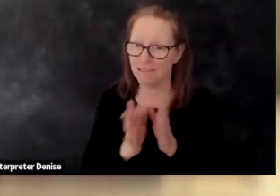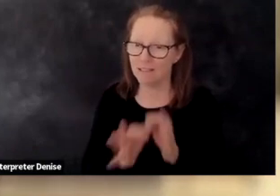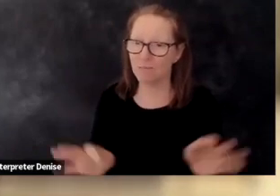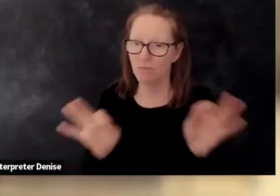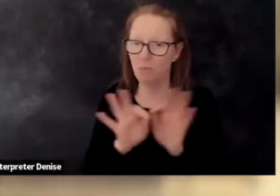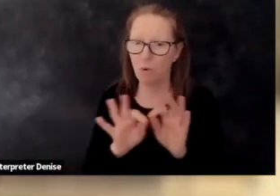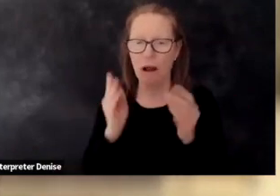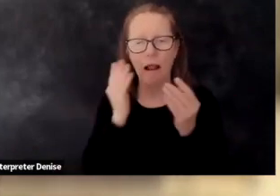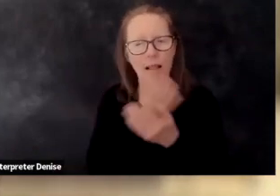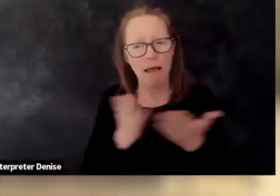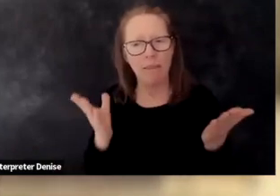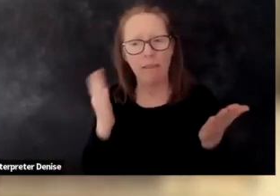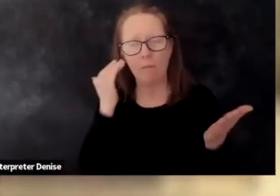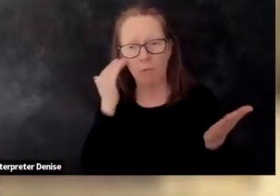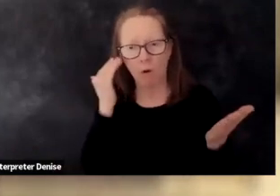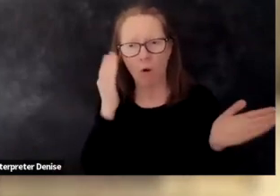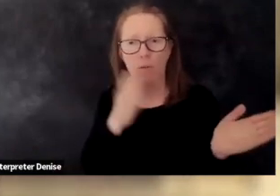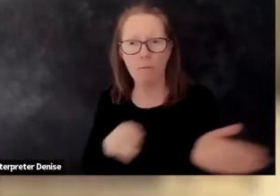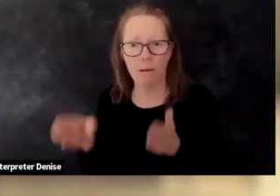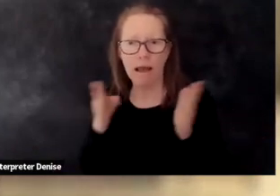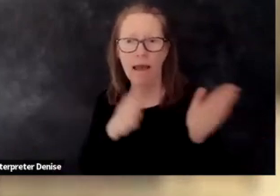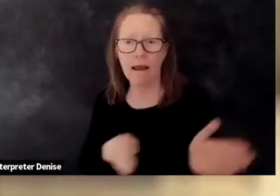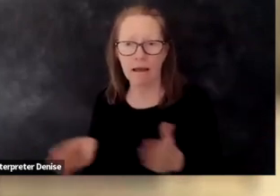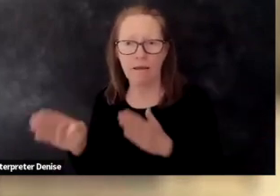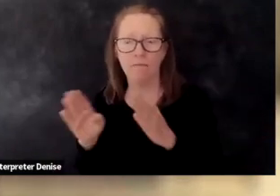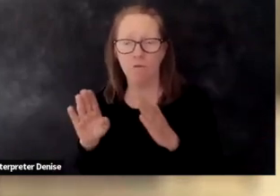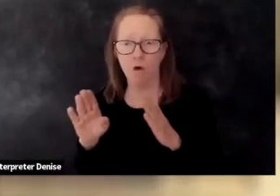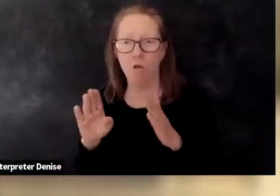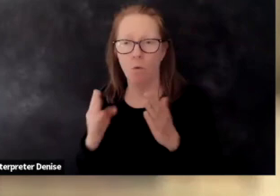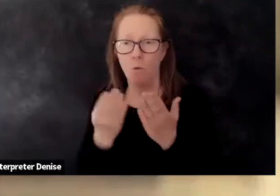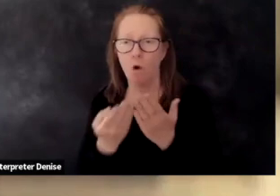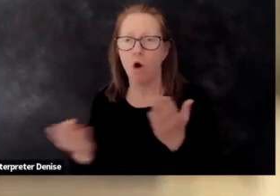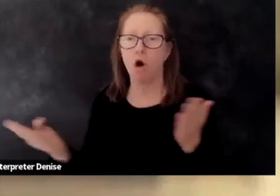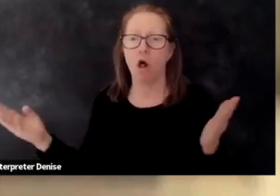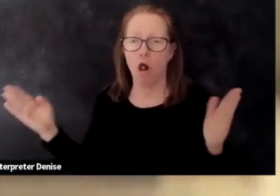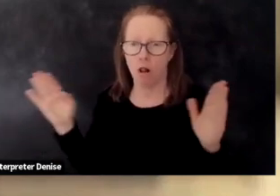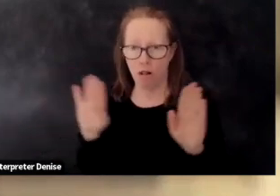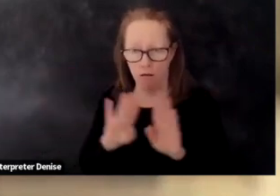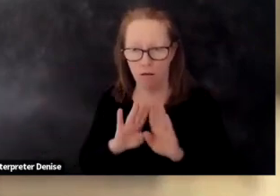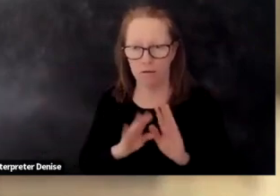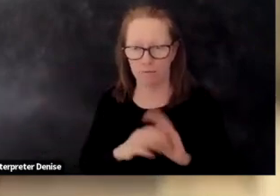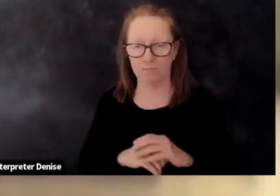the plan around the padding on the wall in the rec field. Sorry.